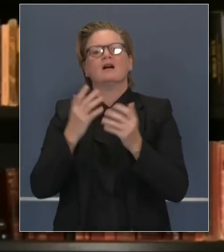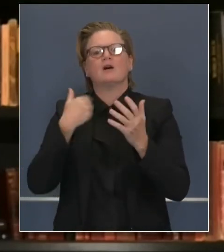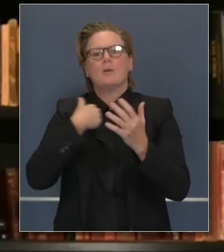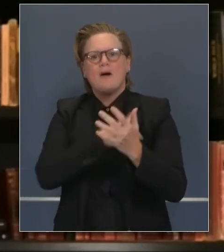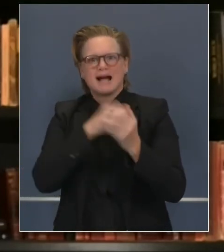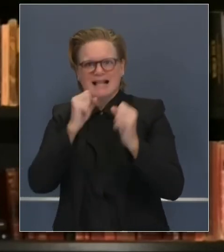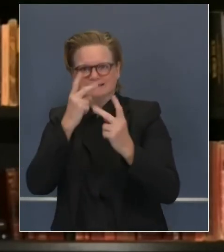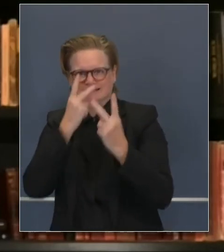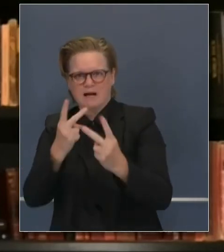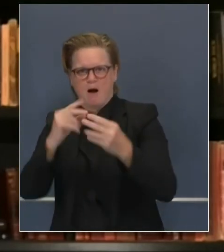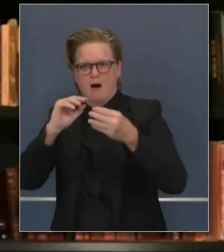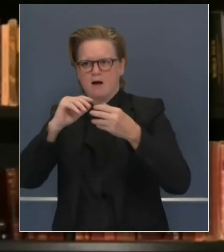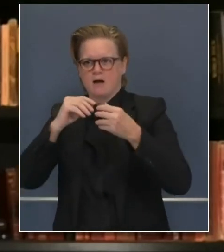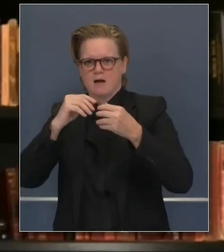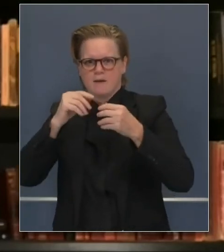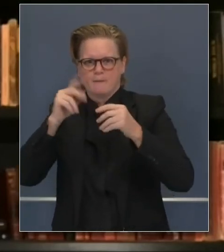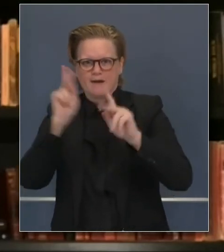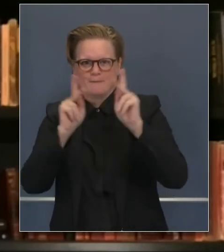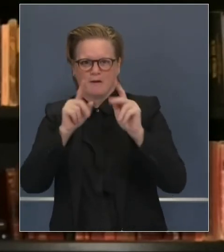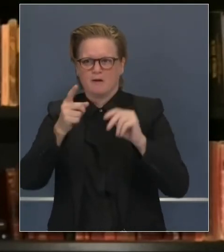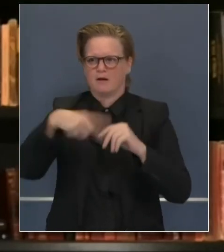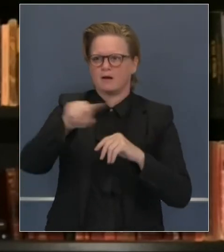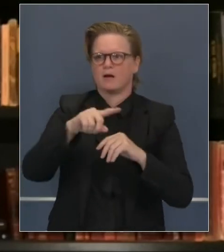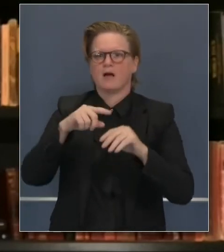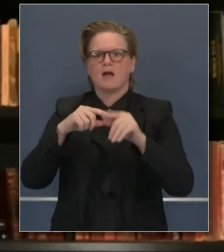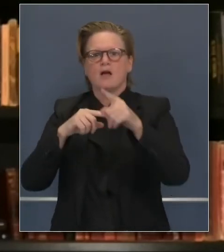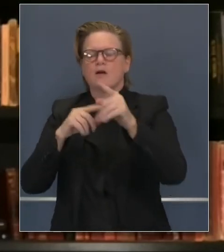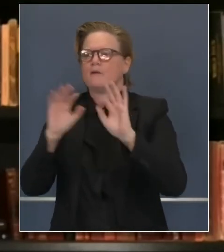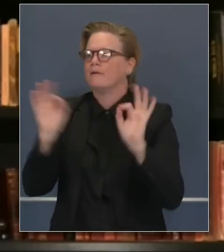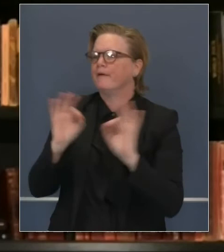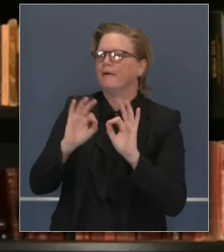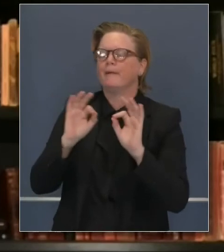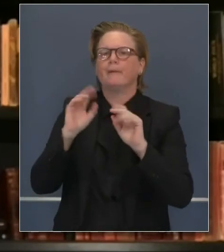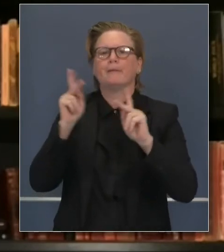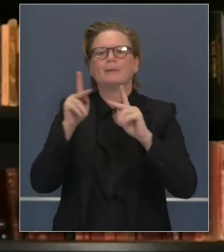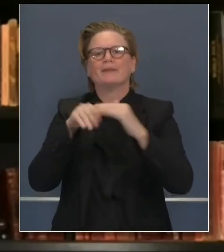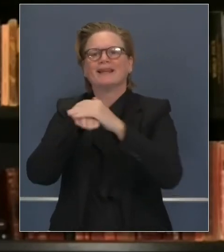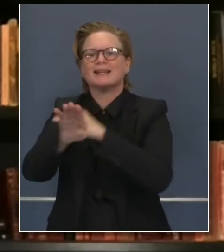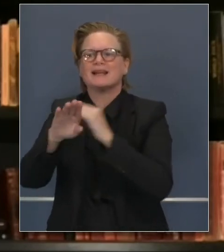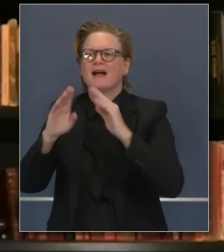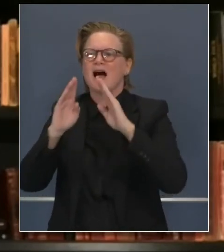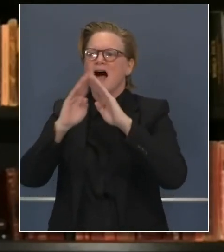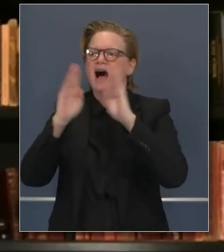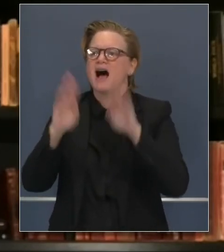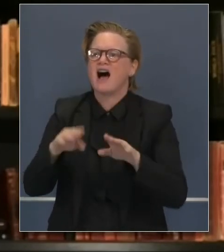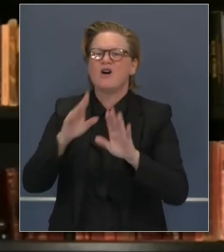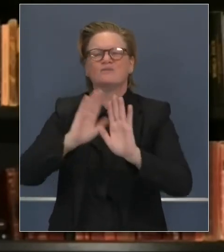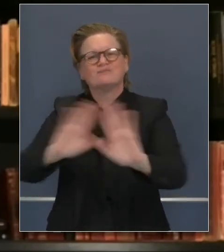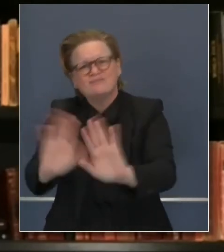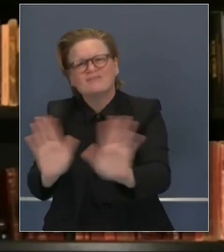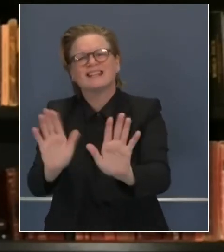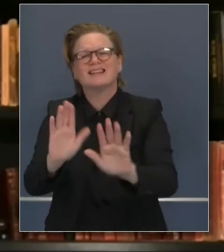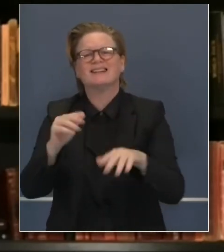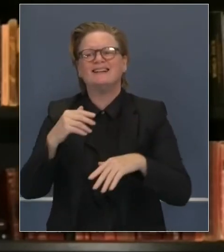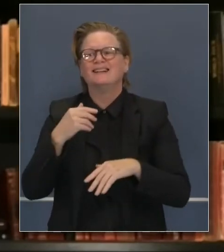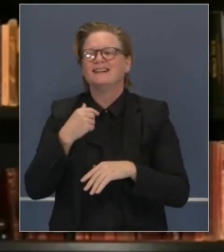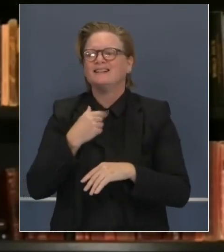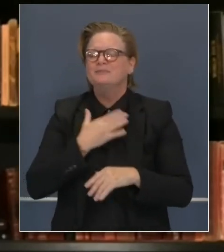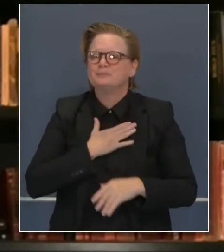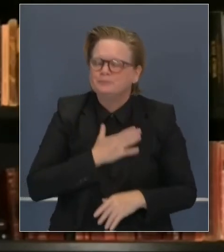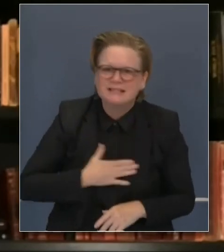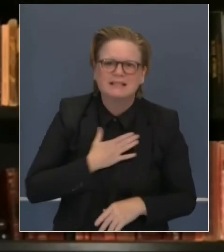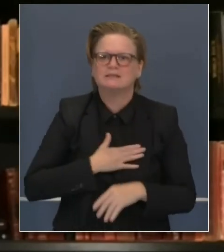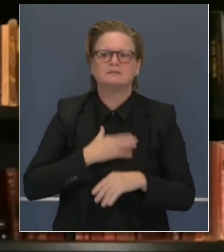people. We're really imploring people not to have those gatherings. That's the new order. Those are the new guidelines. And